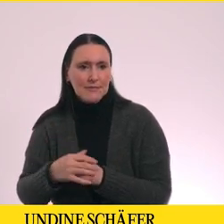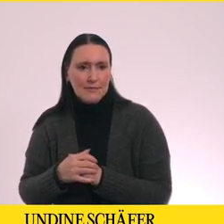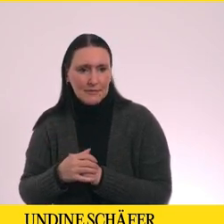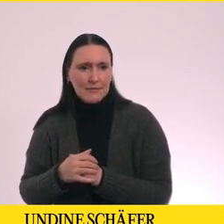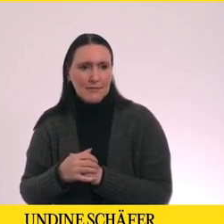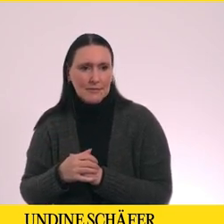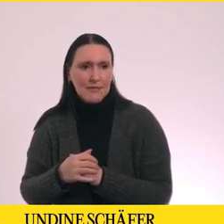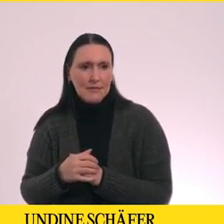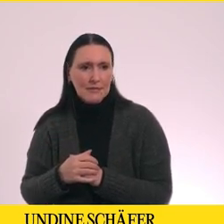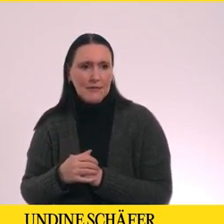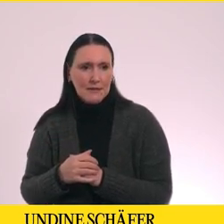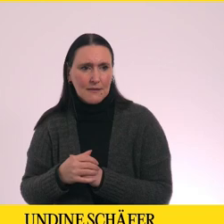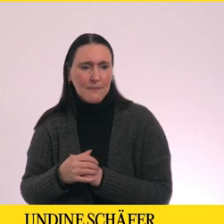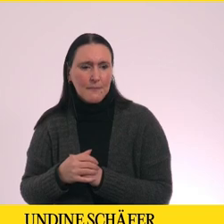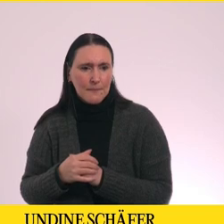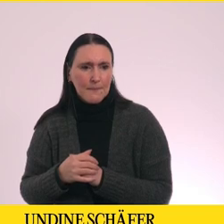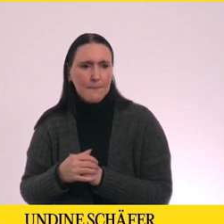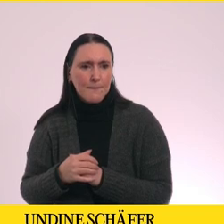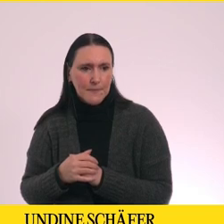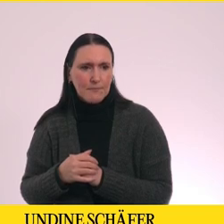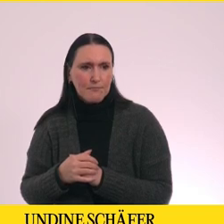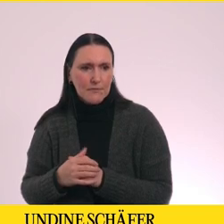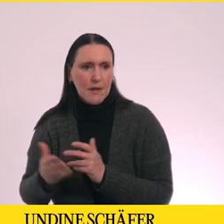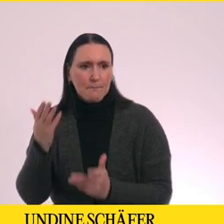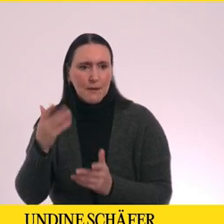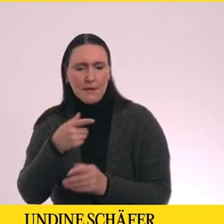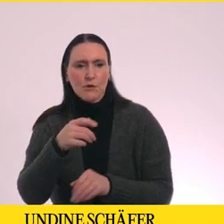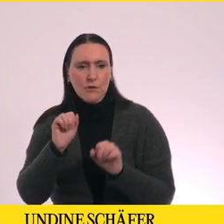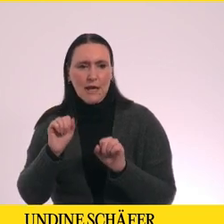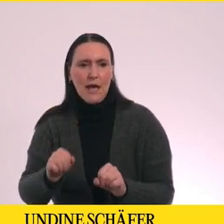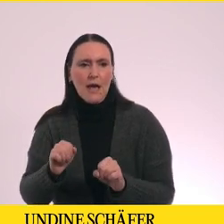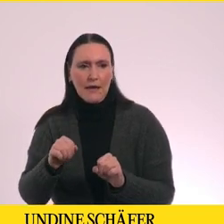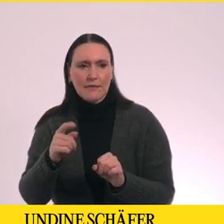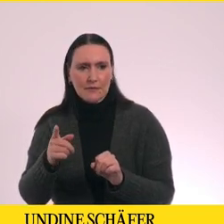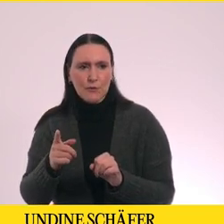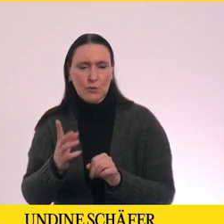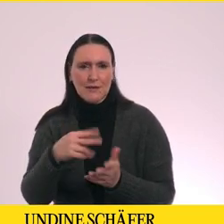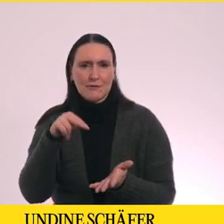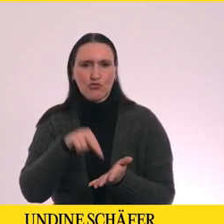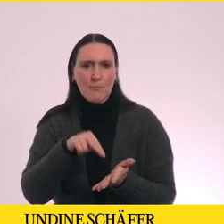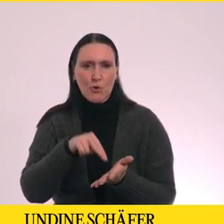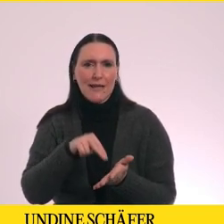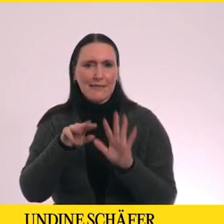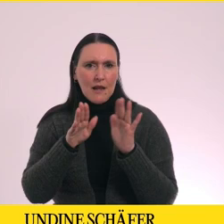so maybe Kate, you can get up and move the camera while we hear from Trampoline House.